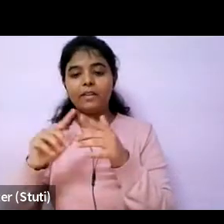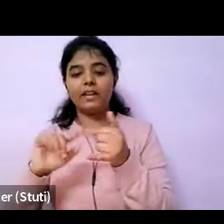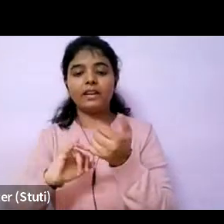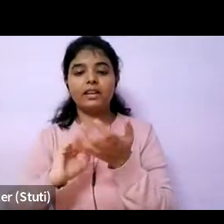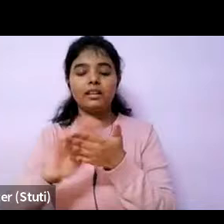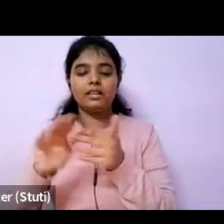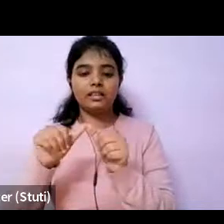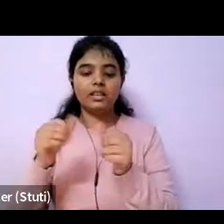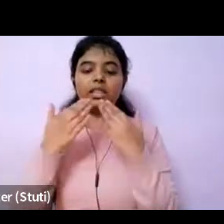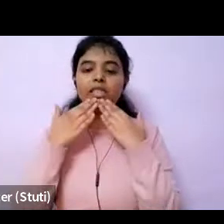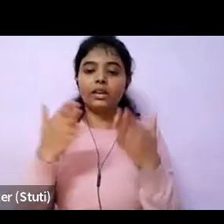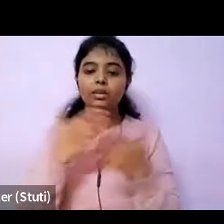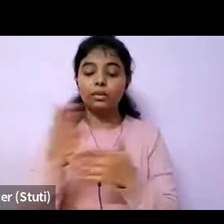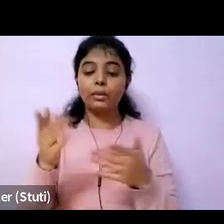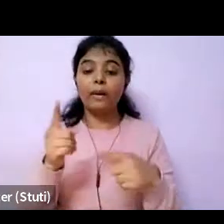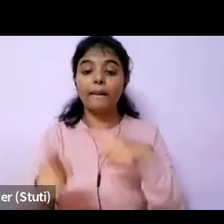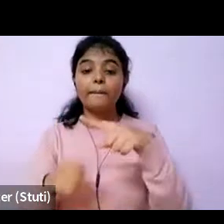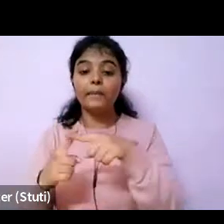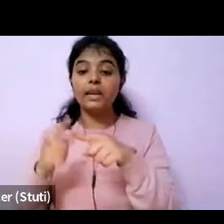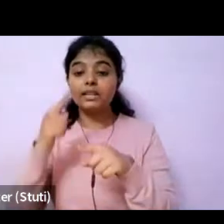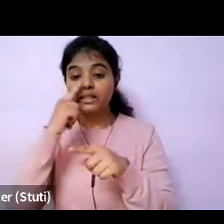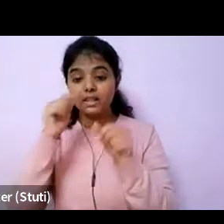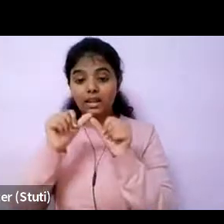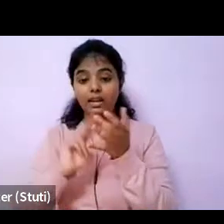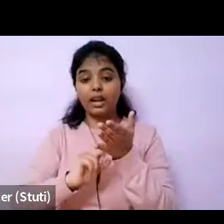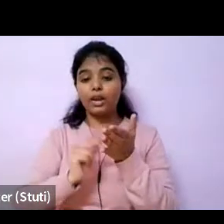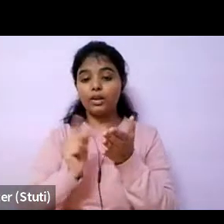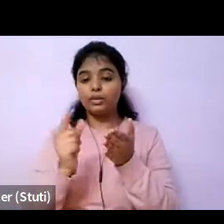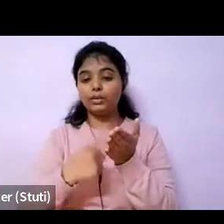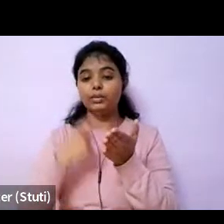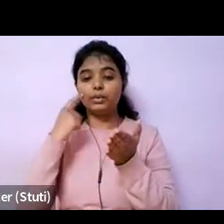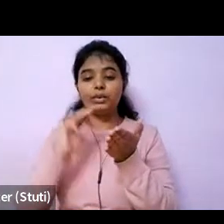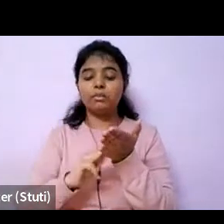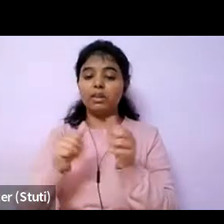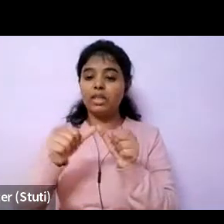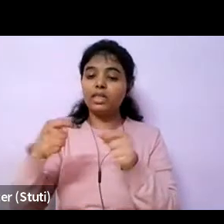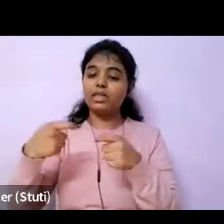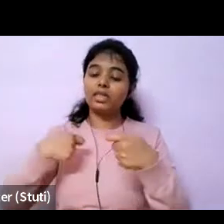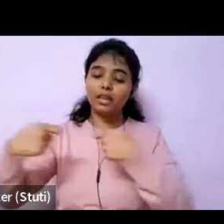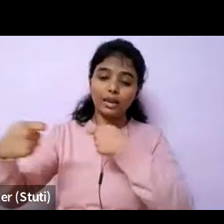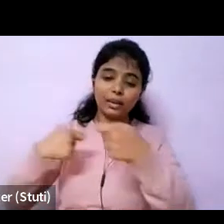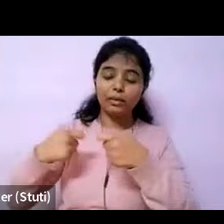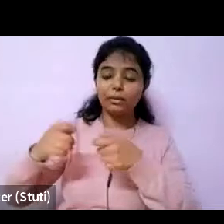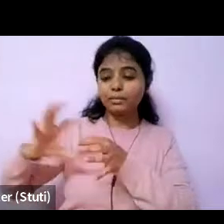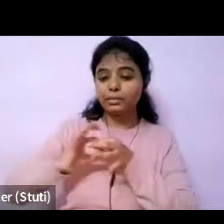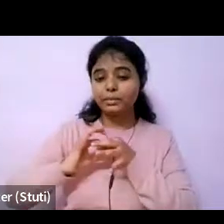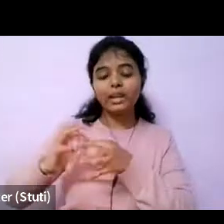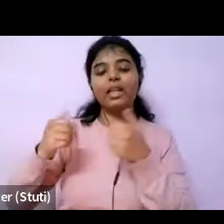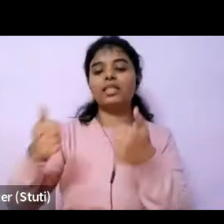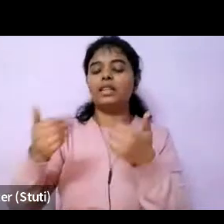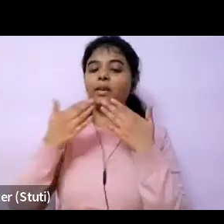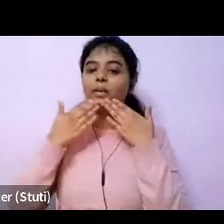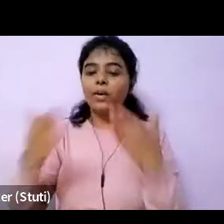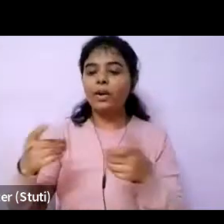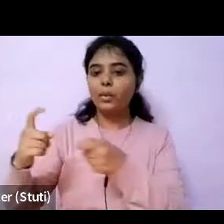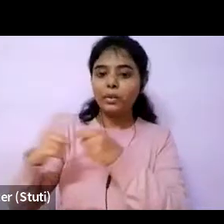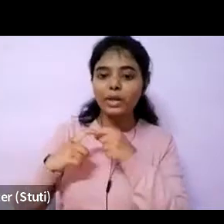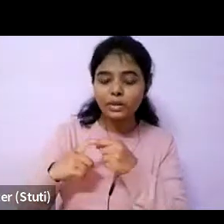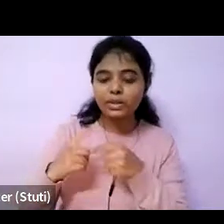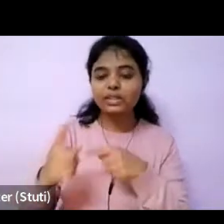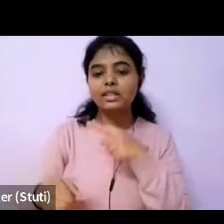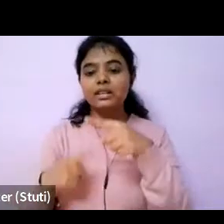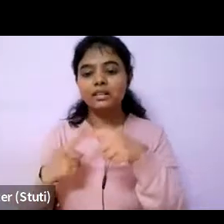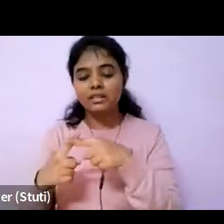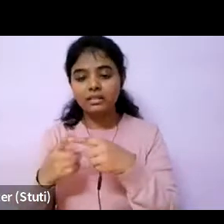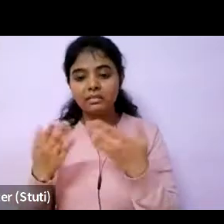session, and Anurima, of course, for assisting me with questions and time and everything else. And the participants, of